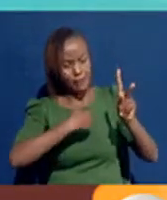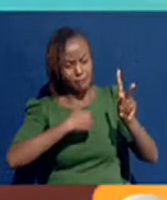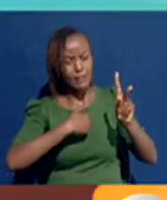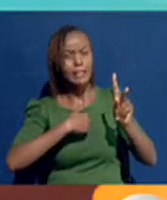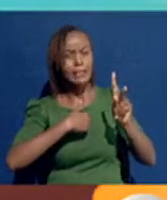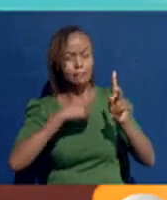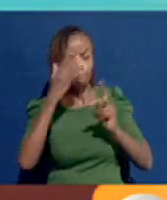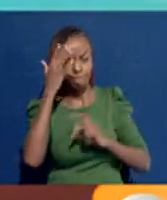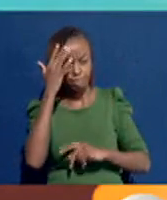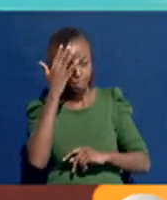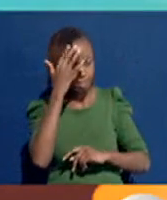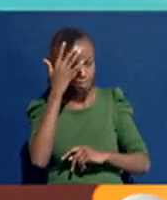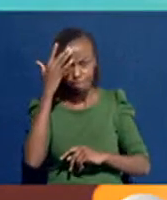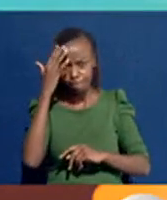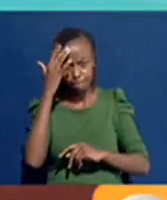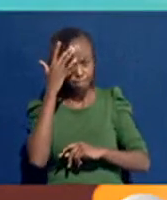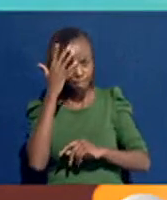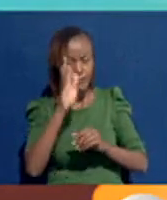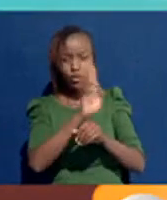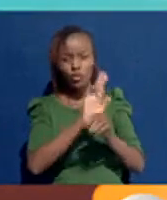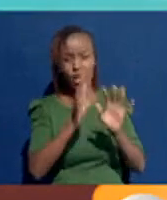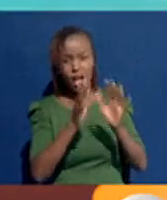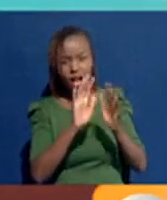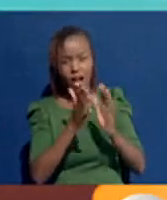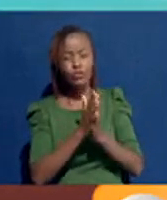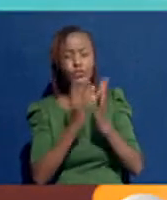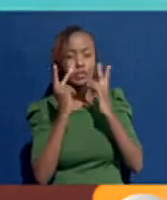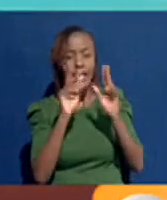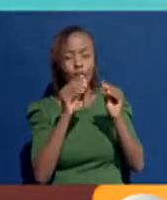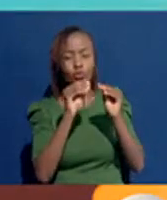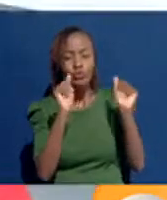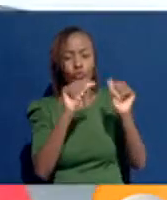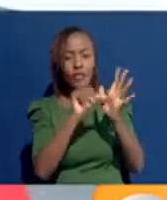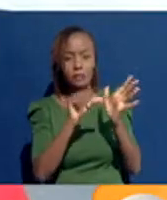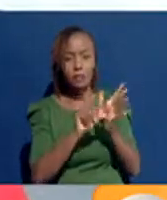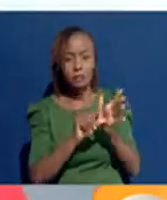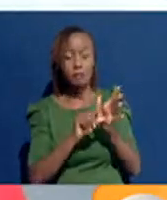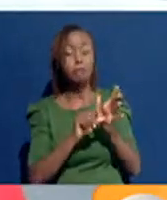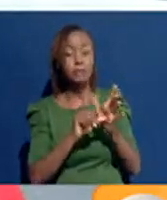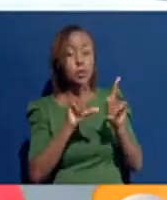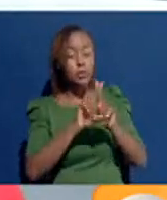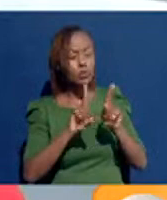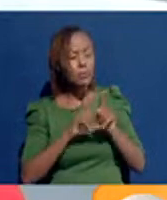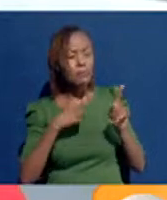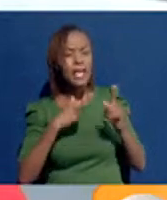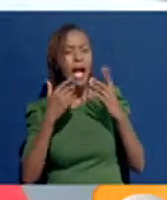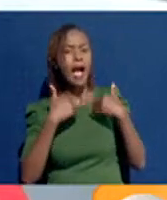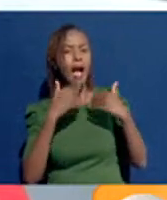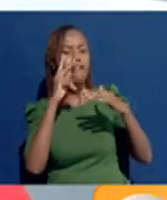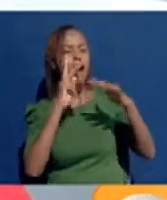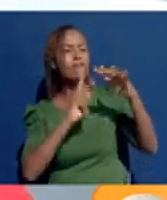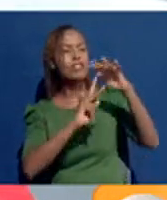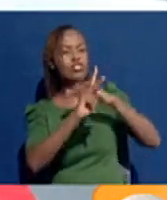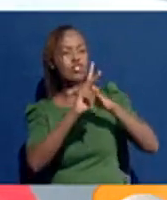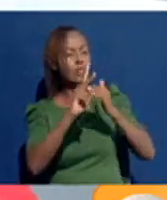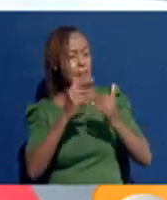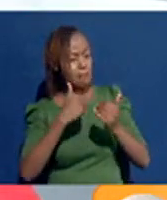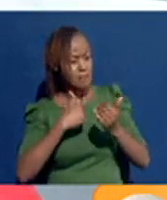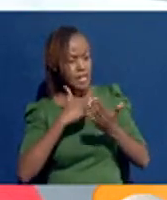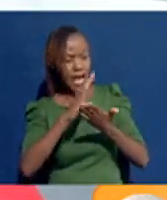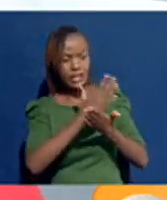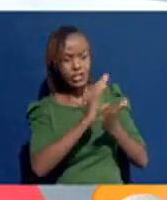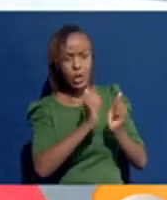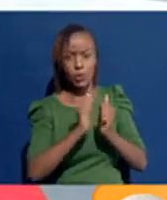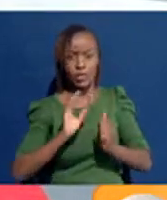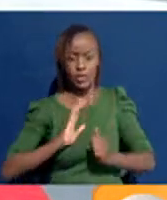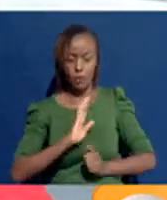into perspective and start driving here. Then I shared my vision with the board, which was very supportive,